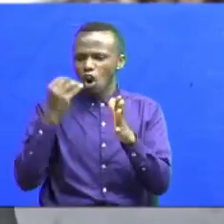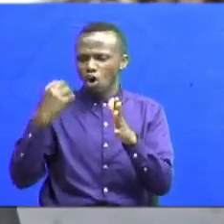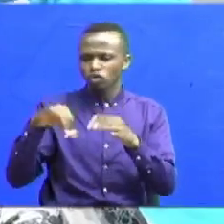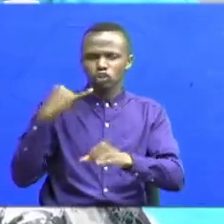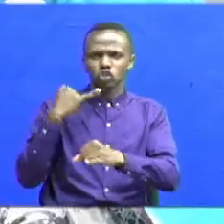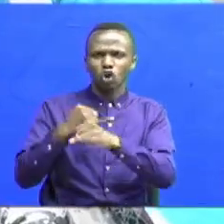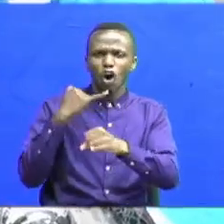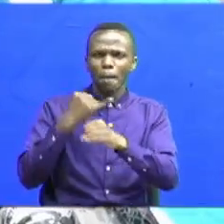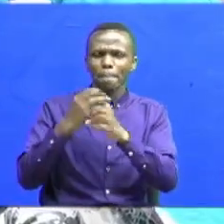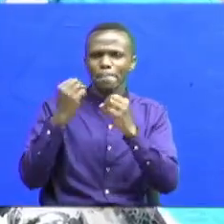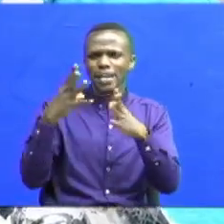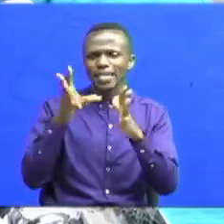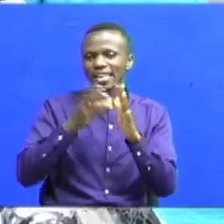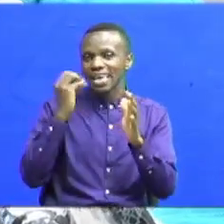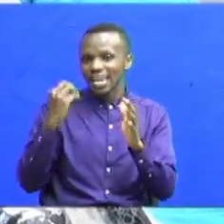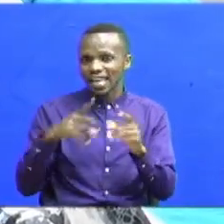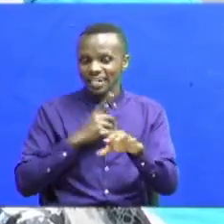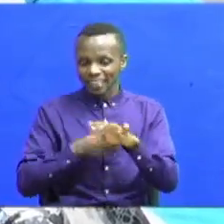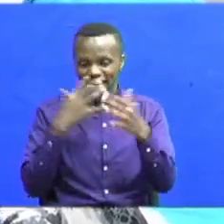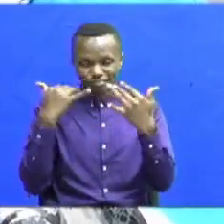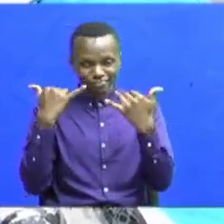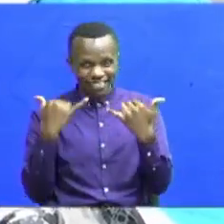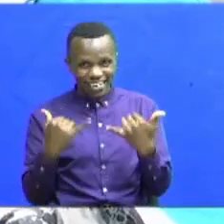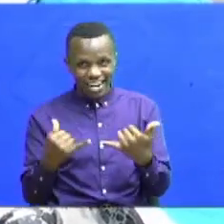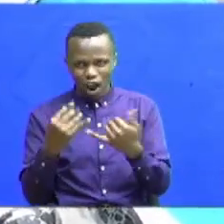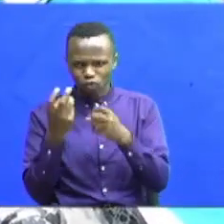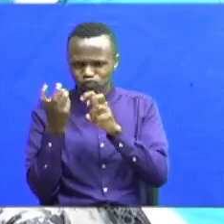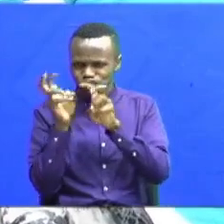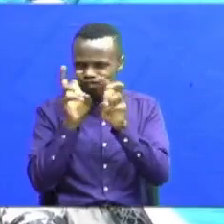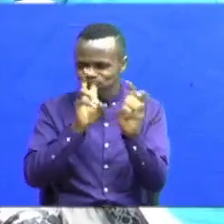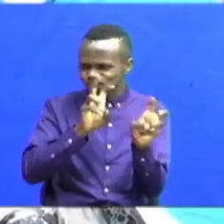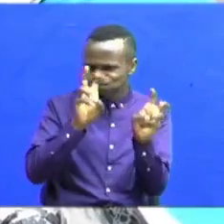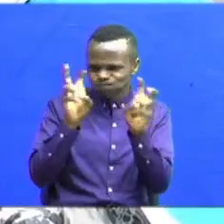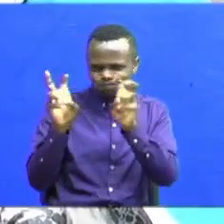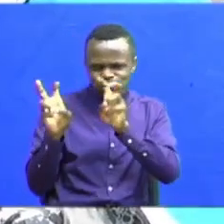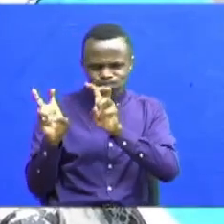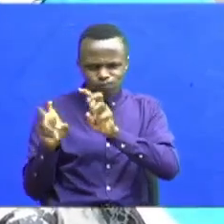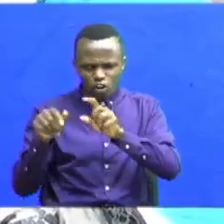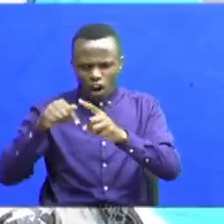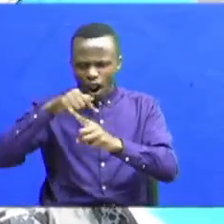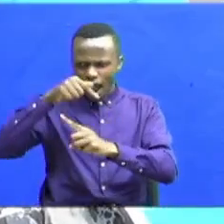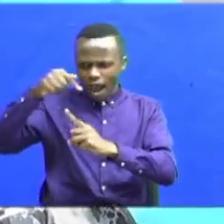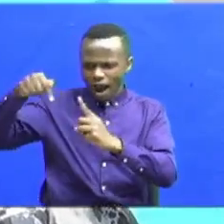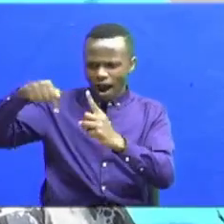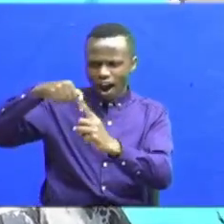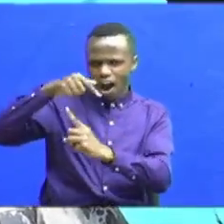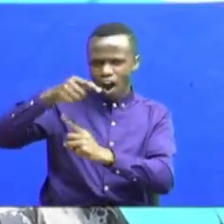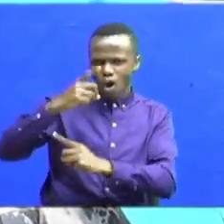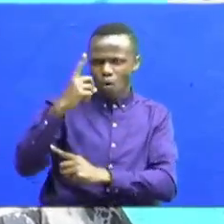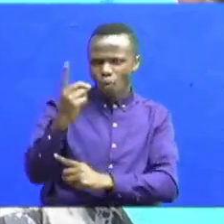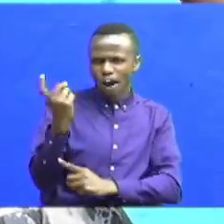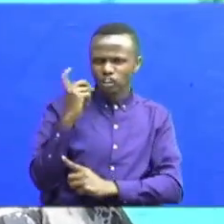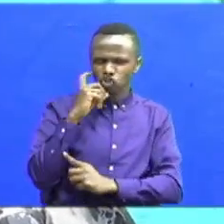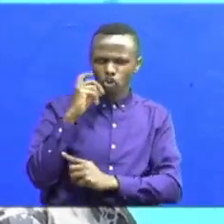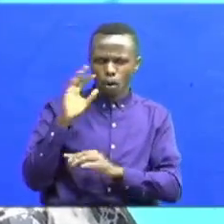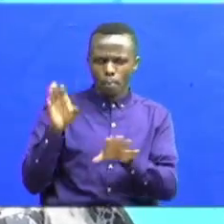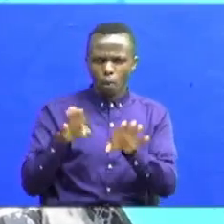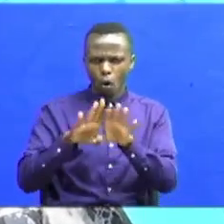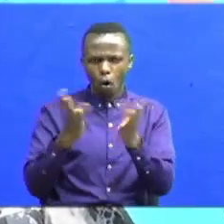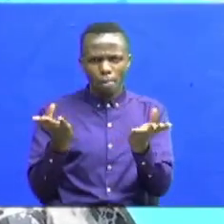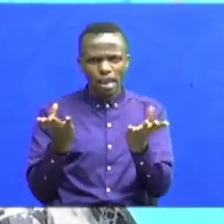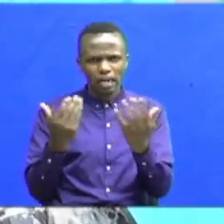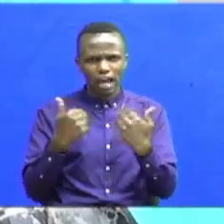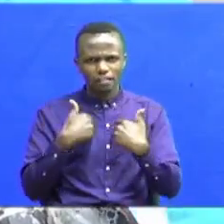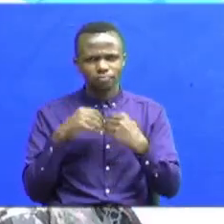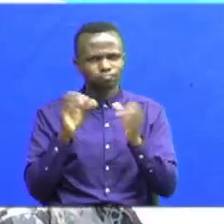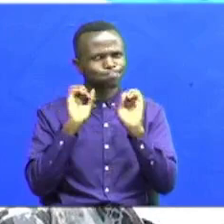lost. Lakini saizi venye unaangalia hivi hakuna hata najaribu kuchapa maraundi at least nipate utuka hata kati moja. Hakuna msi unakutana